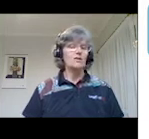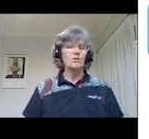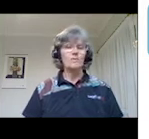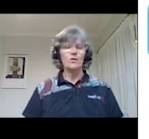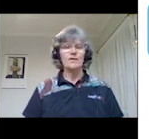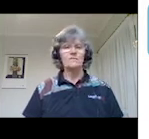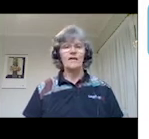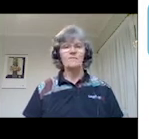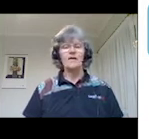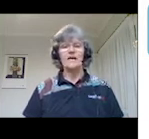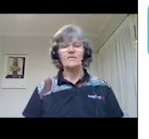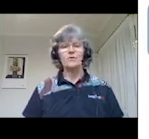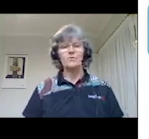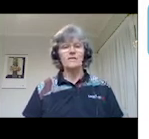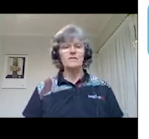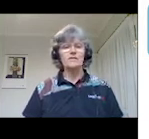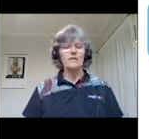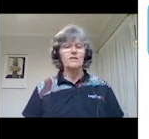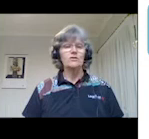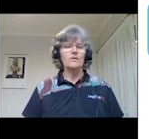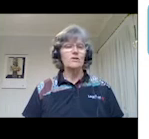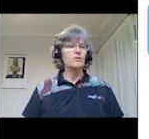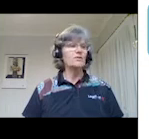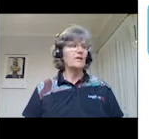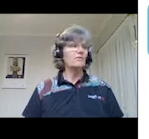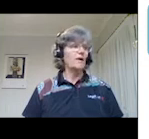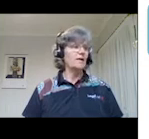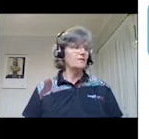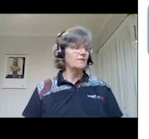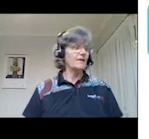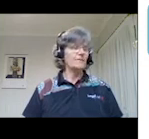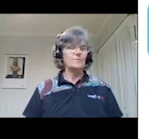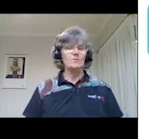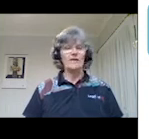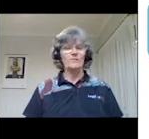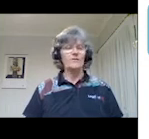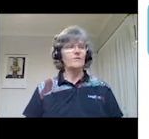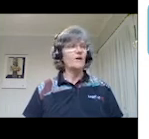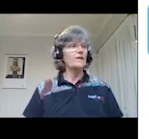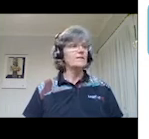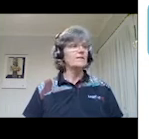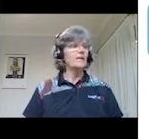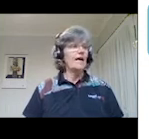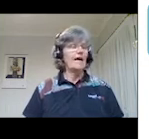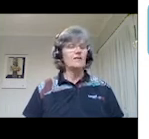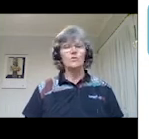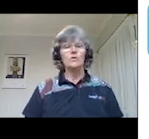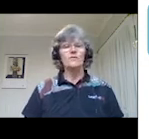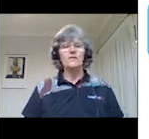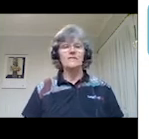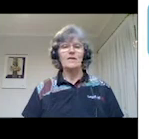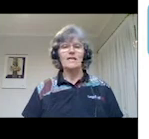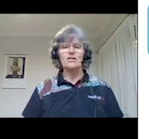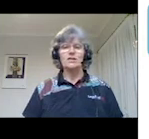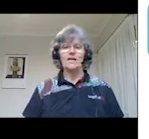get your employer to pay money out of your wages to Revenue New South Wales to pay off your fines. And an order